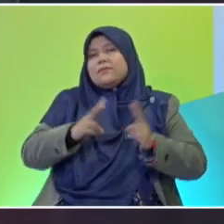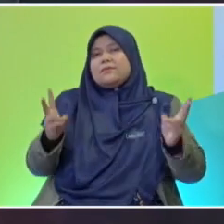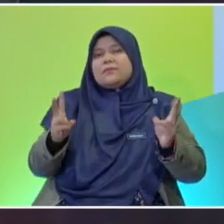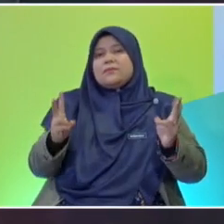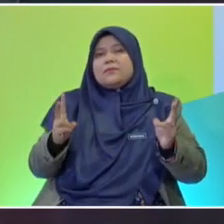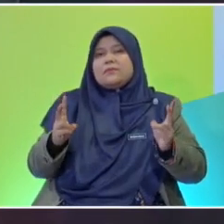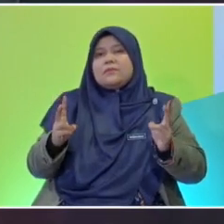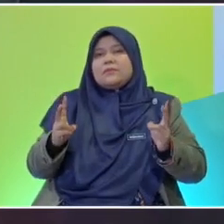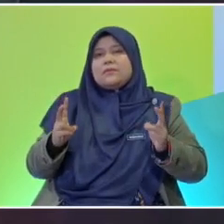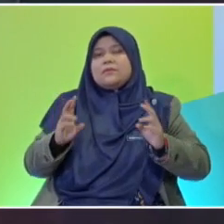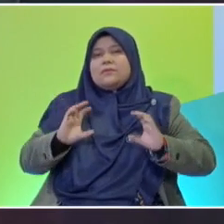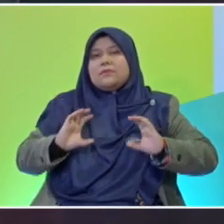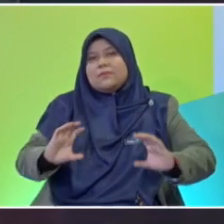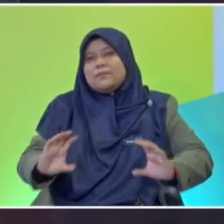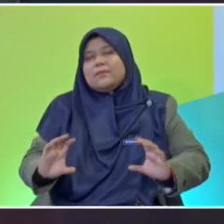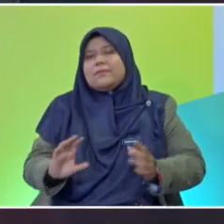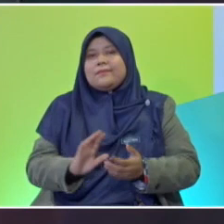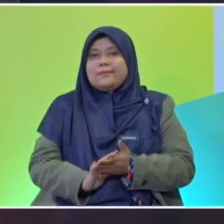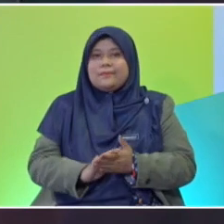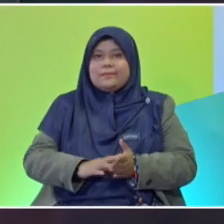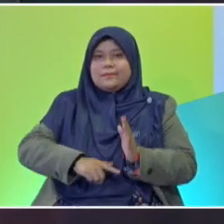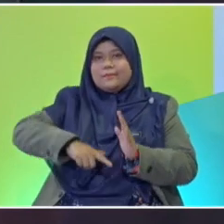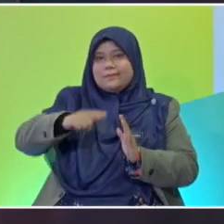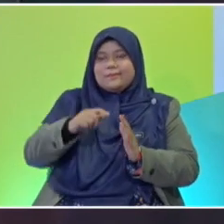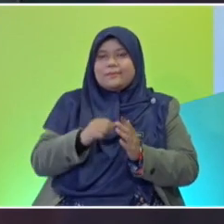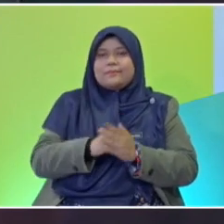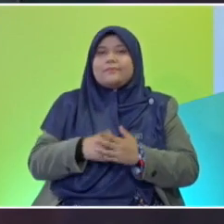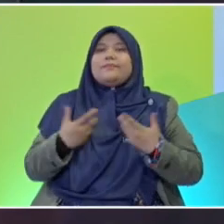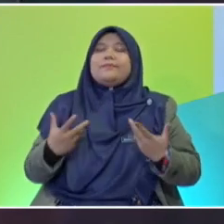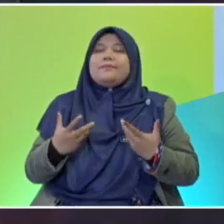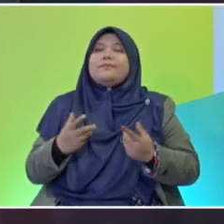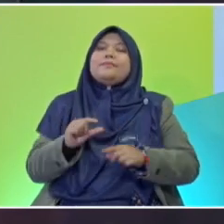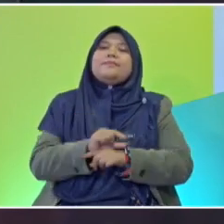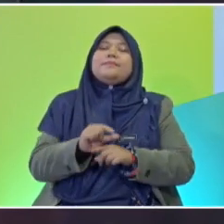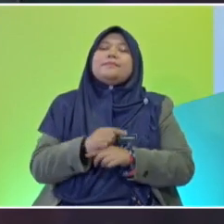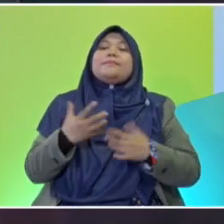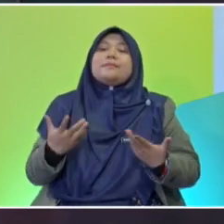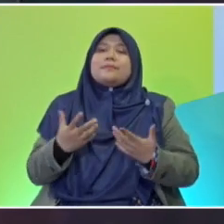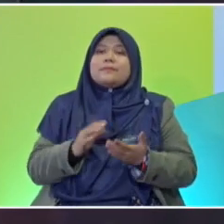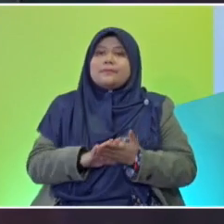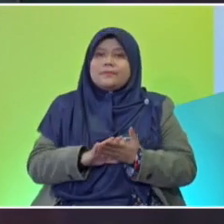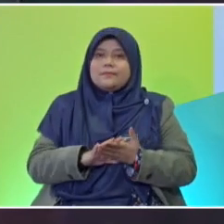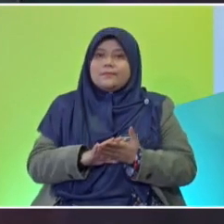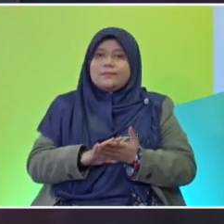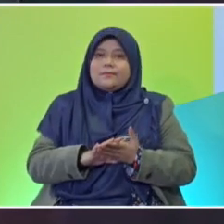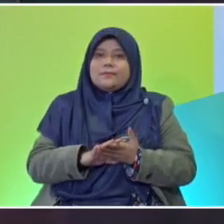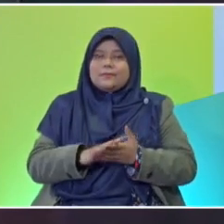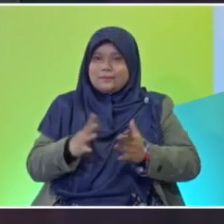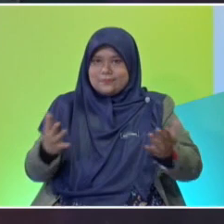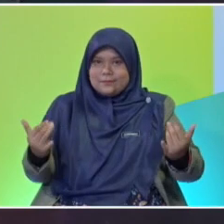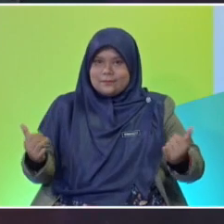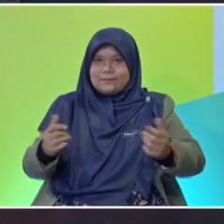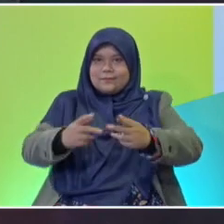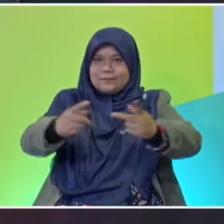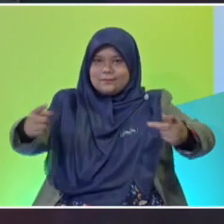high speed. High speed. Okay. Yes. So what are we going to do now, teacher? Okay. Because we I'm have excited. set it on the floor,